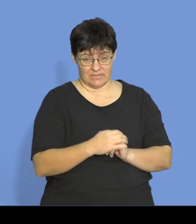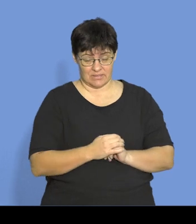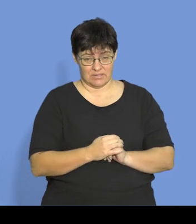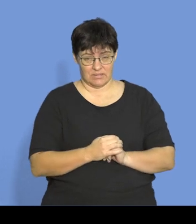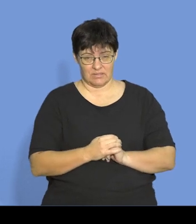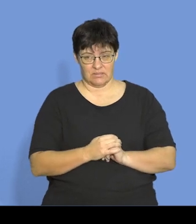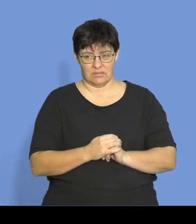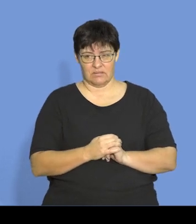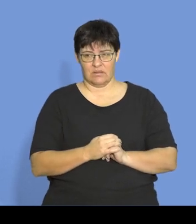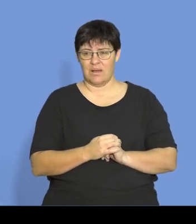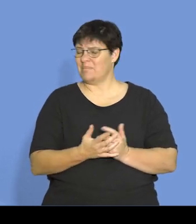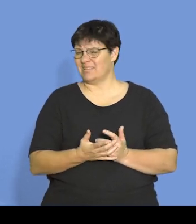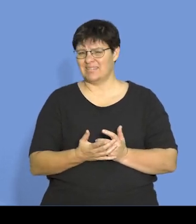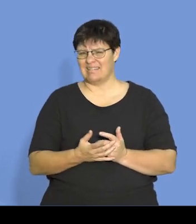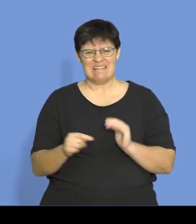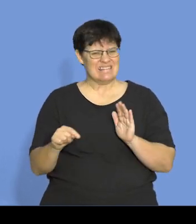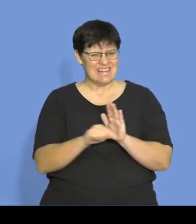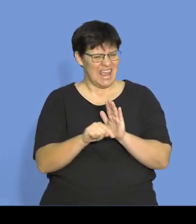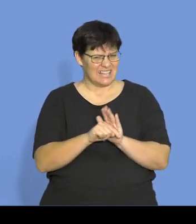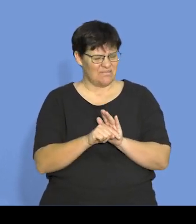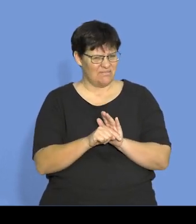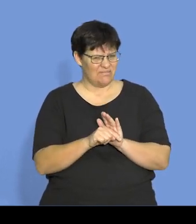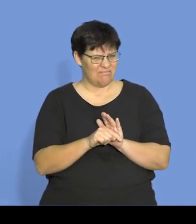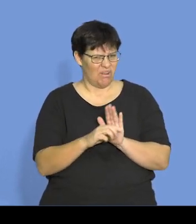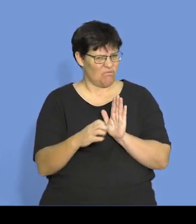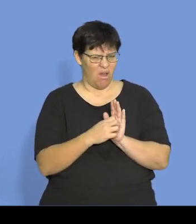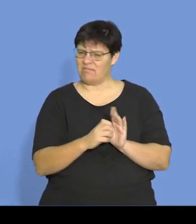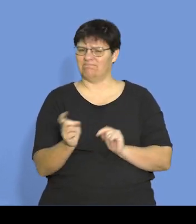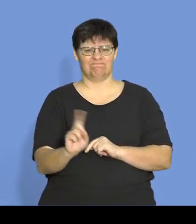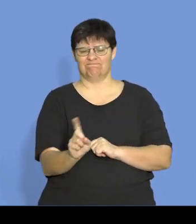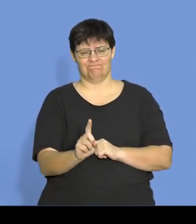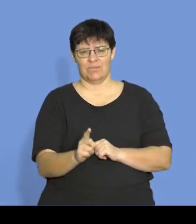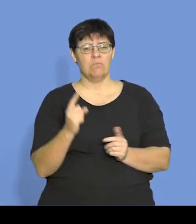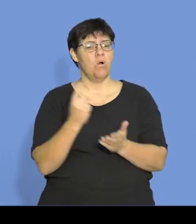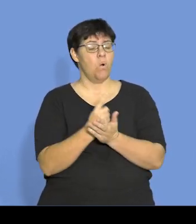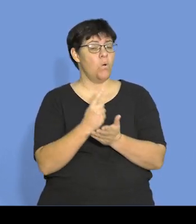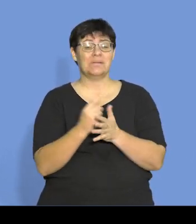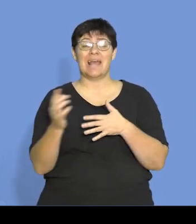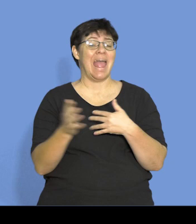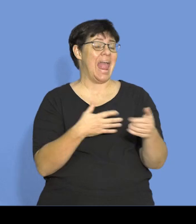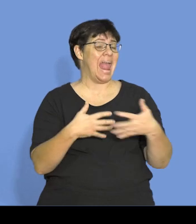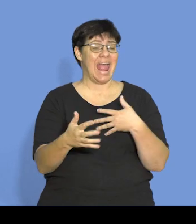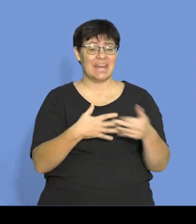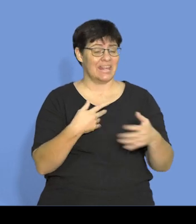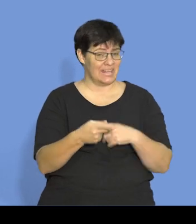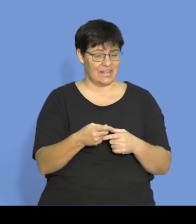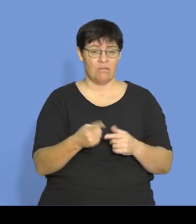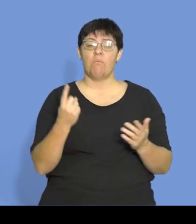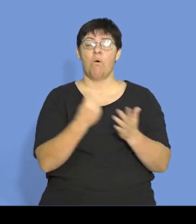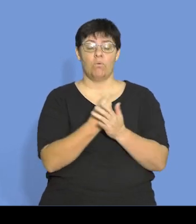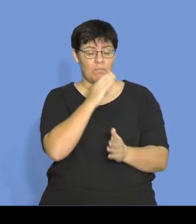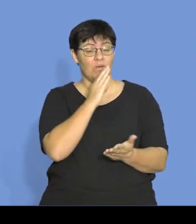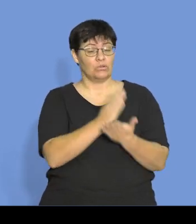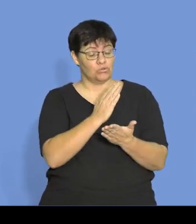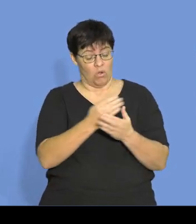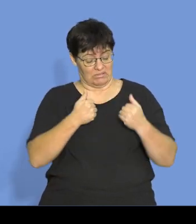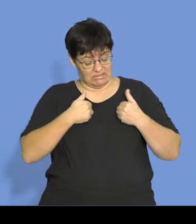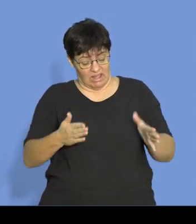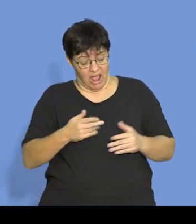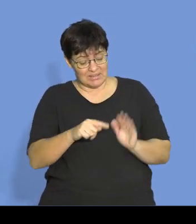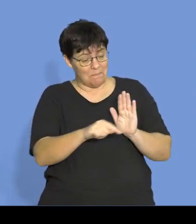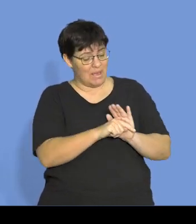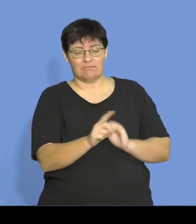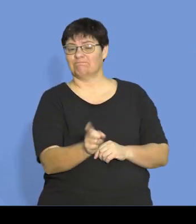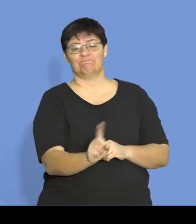right? But we hardly deal with a negative graph. I always say to you, with anything that you do, always make sure